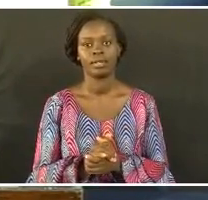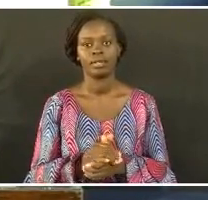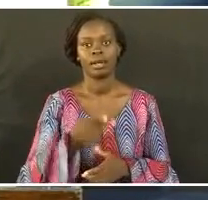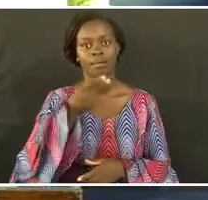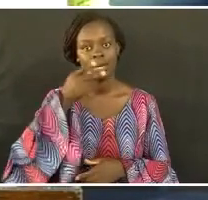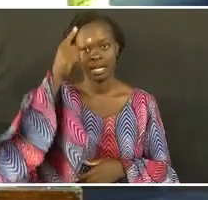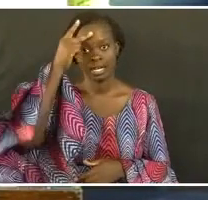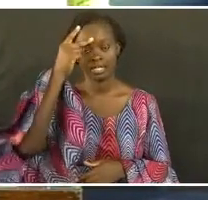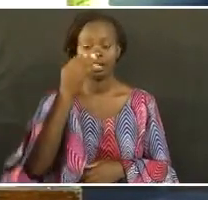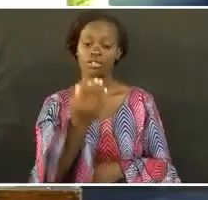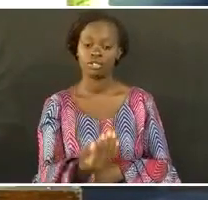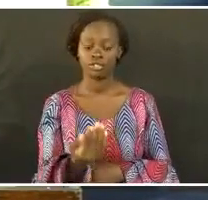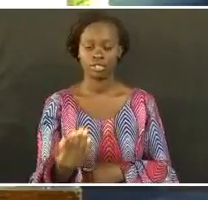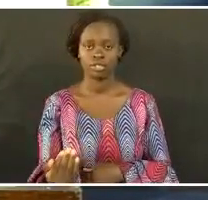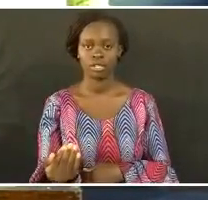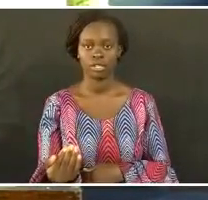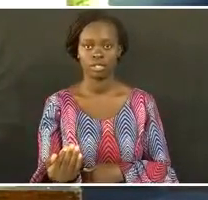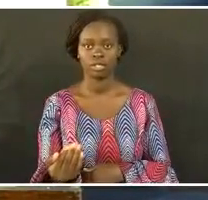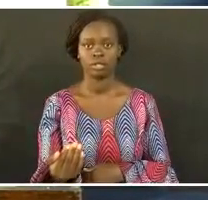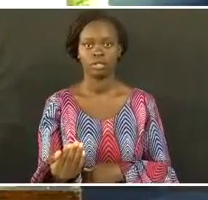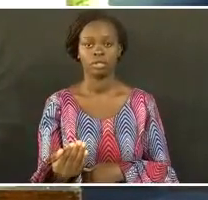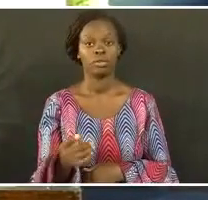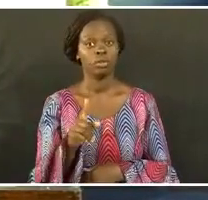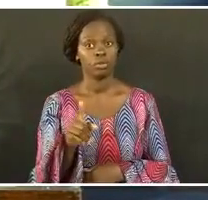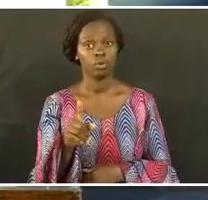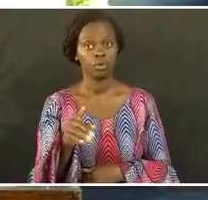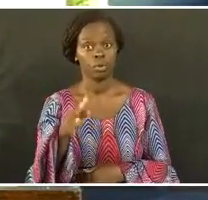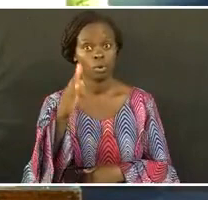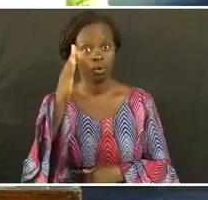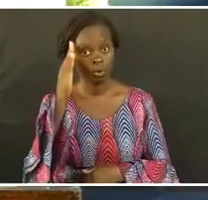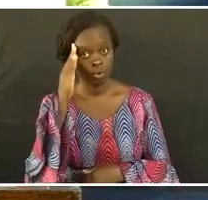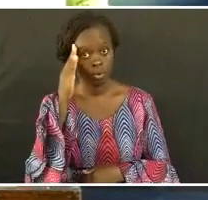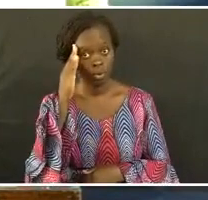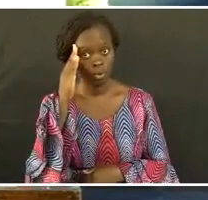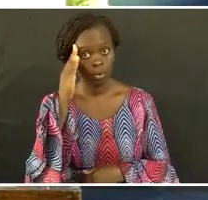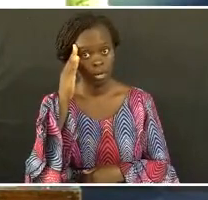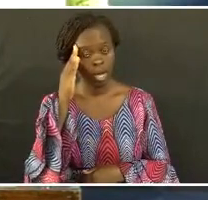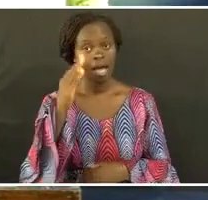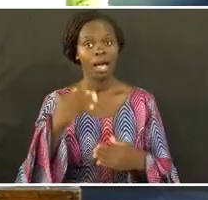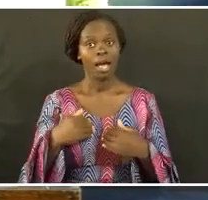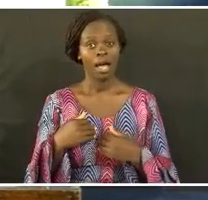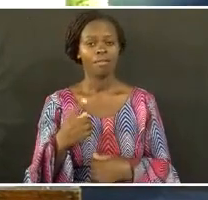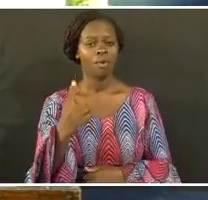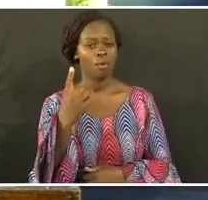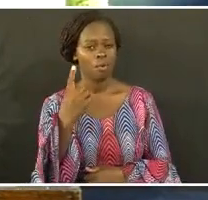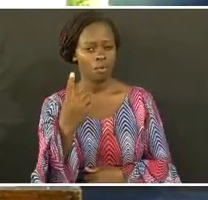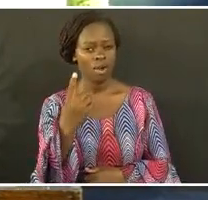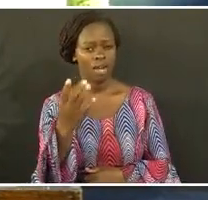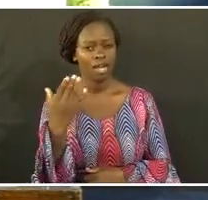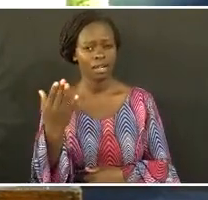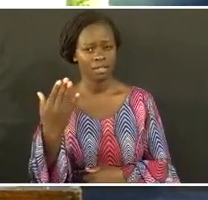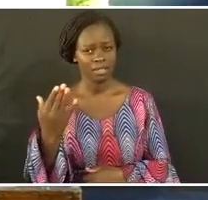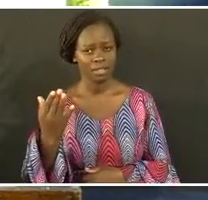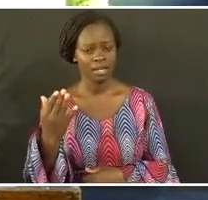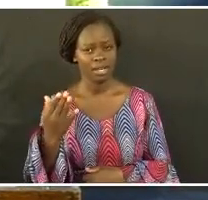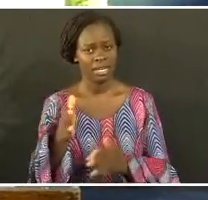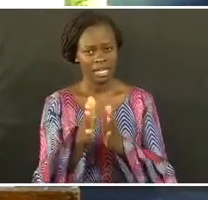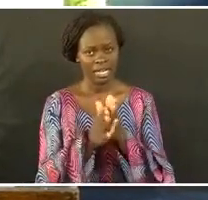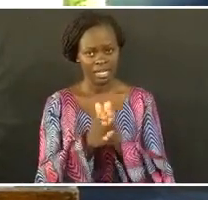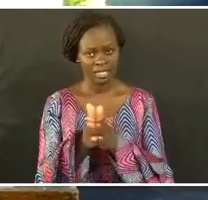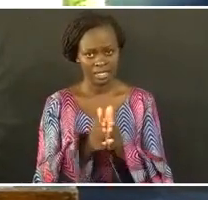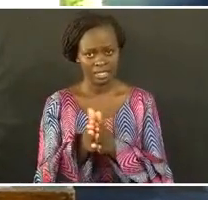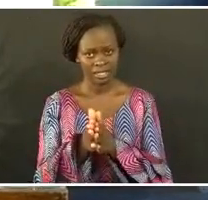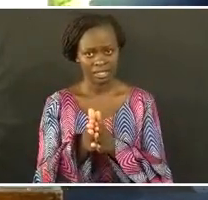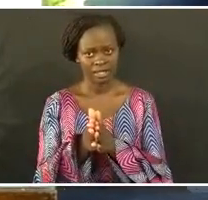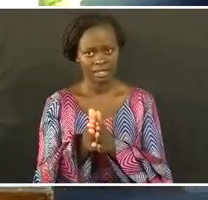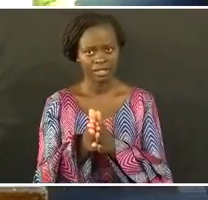Parents and children, do you know that we have one thing in common? Whether you are old